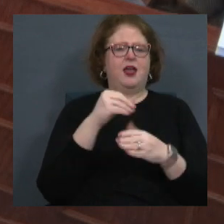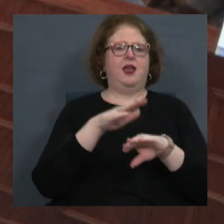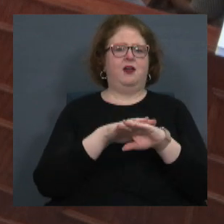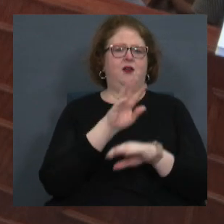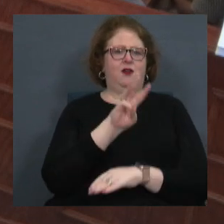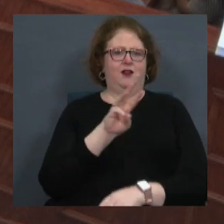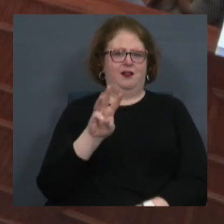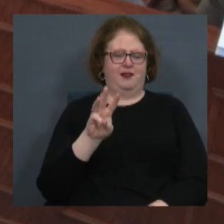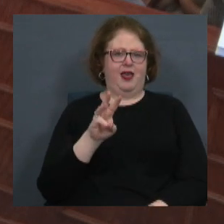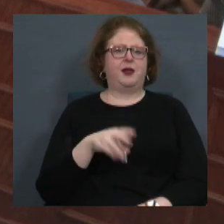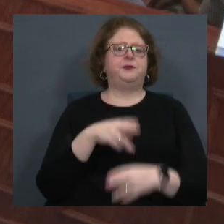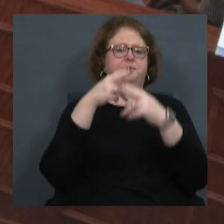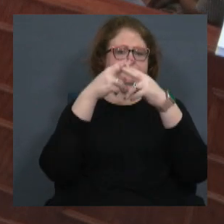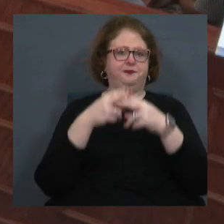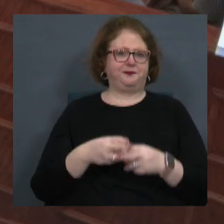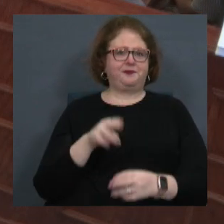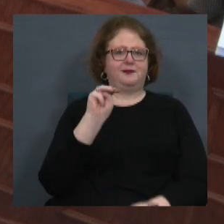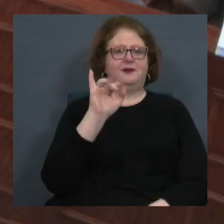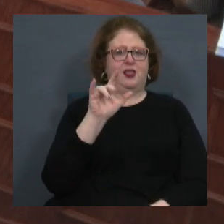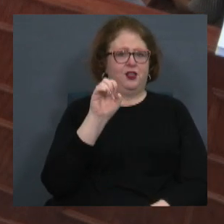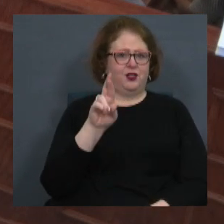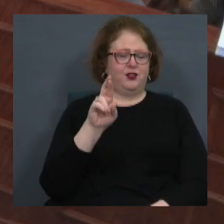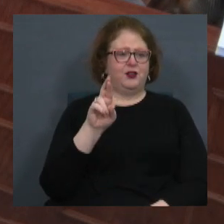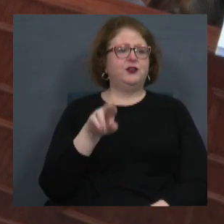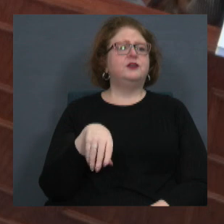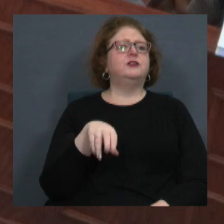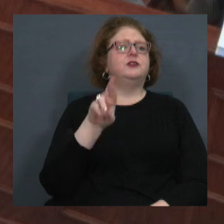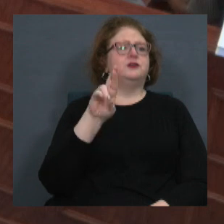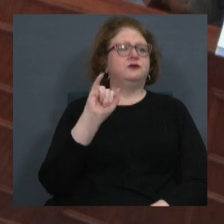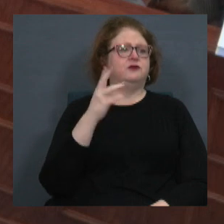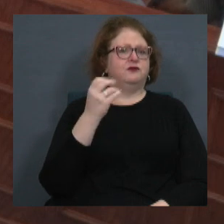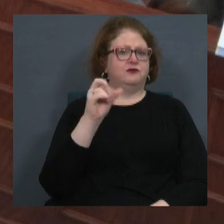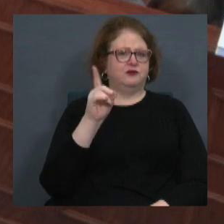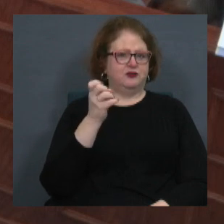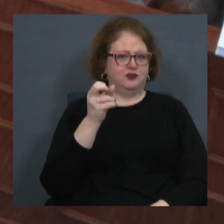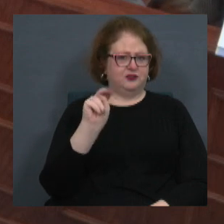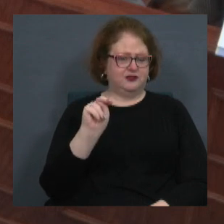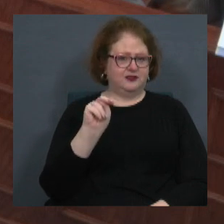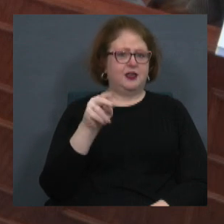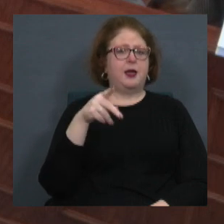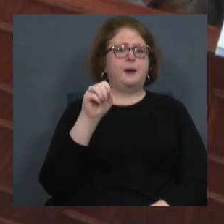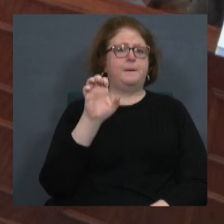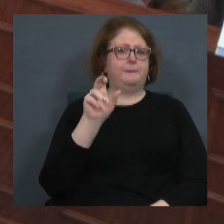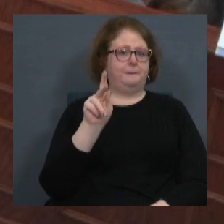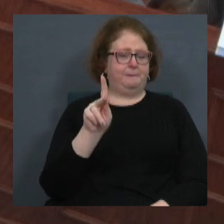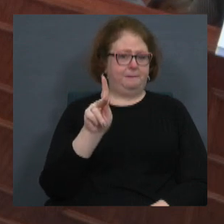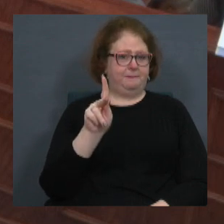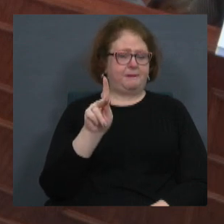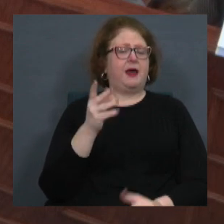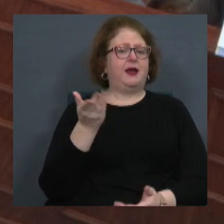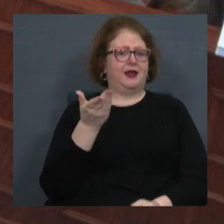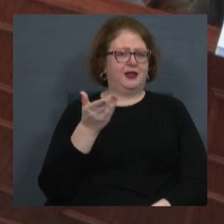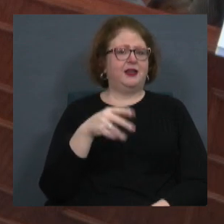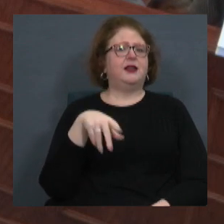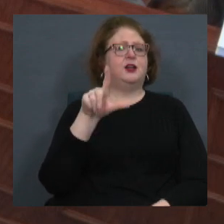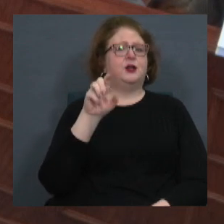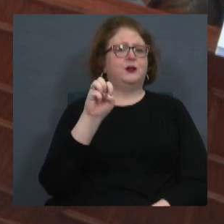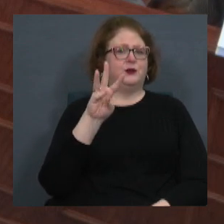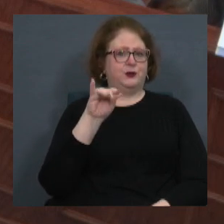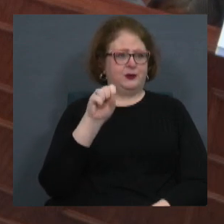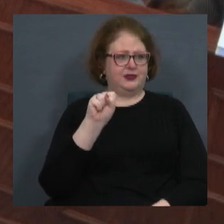Miller. Here. Director Richardson. Director Peck. Here. Director Hines. Present. Director